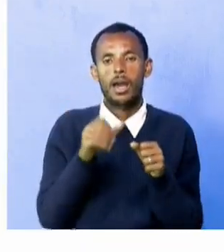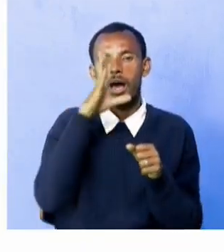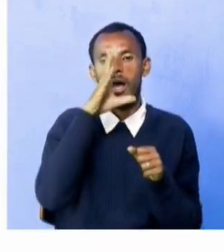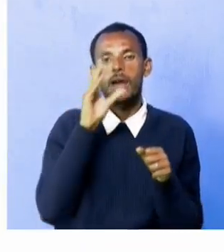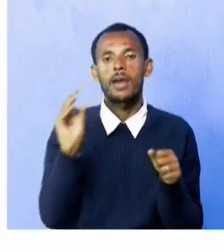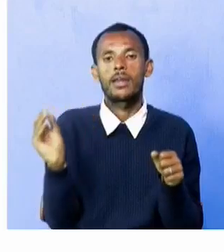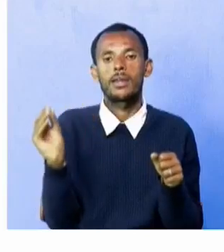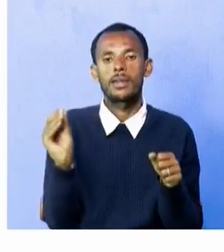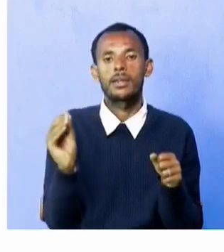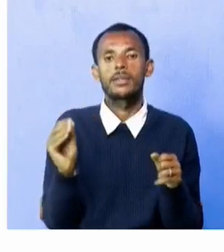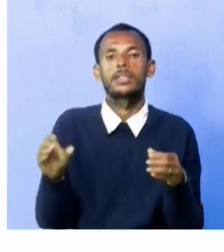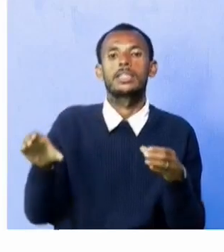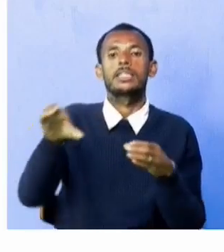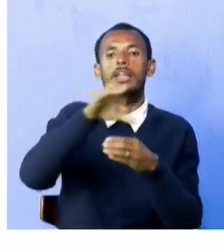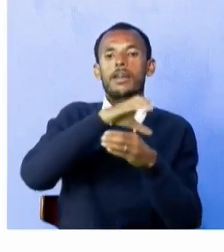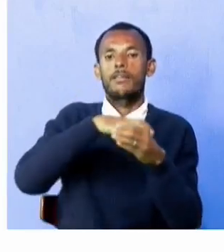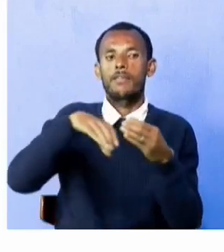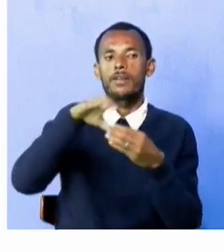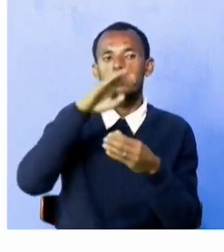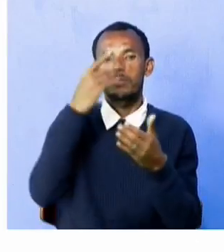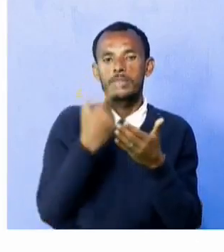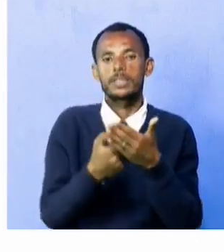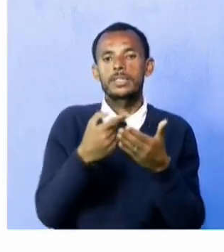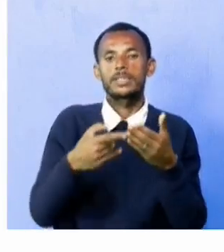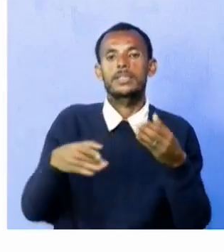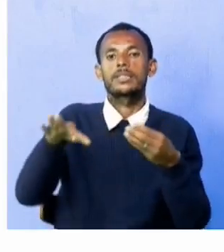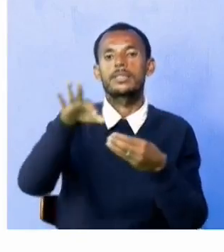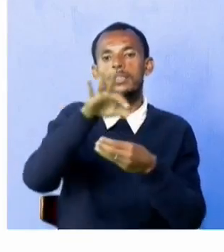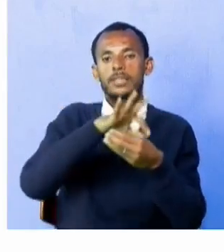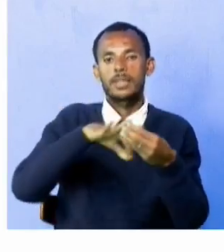and circumference of this circle.